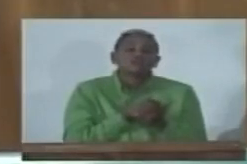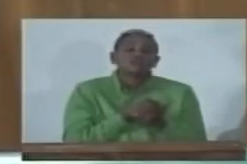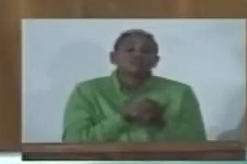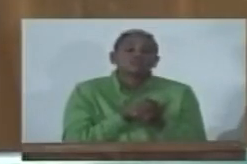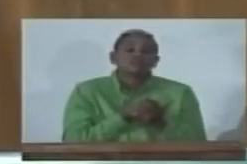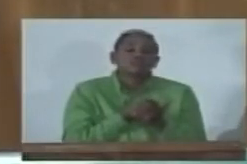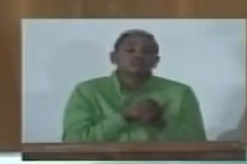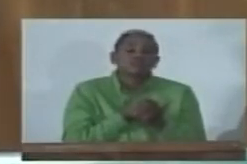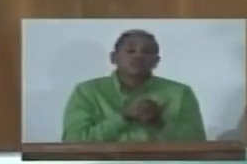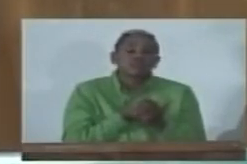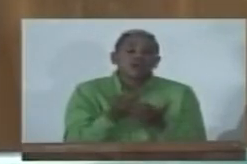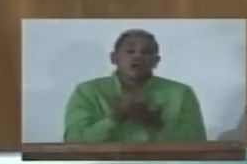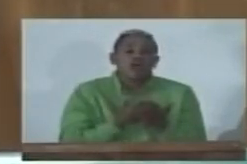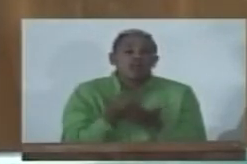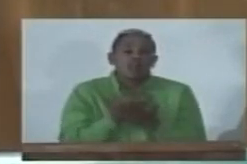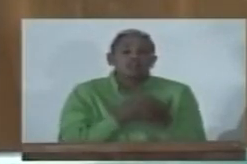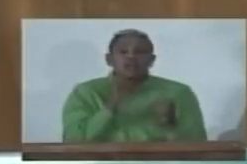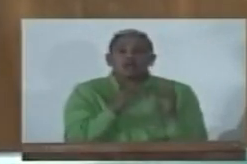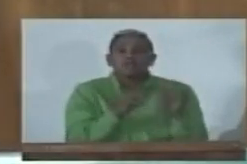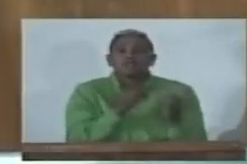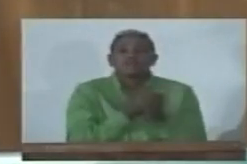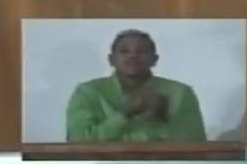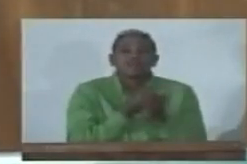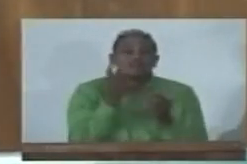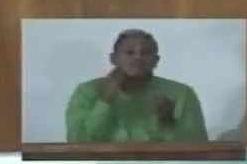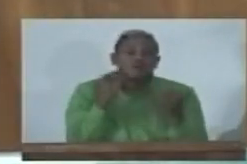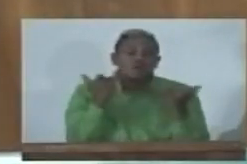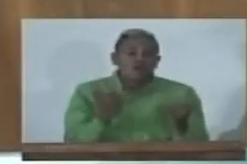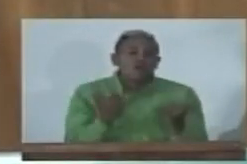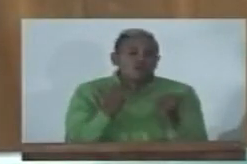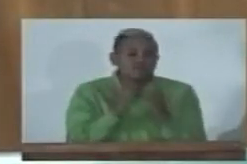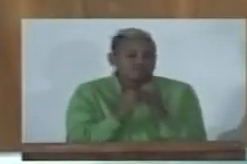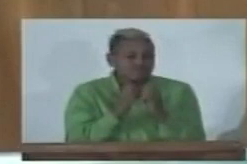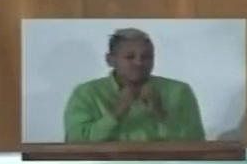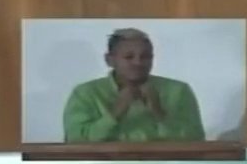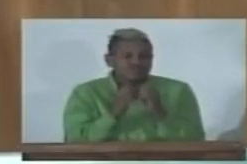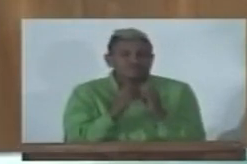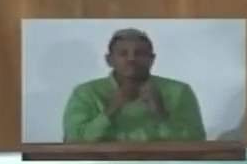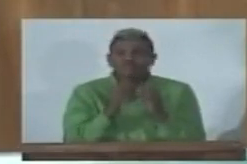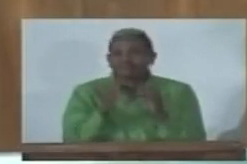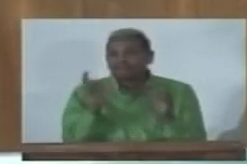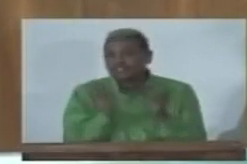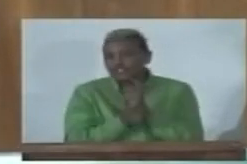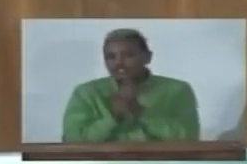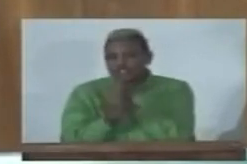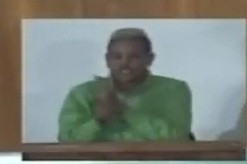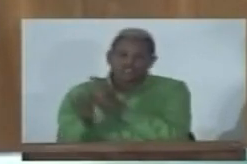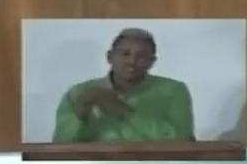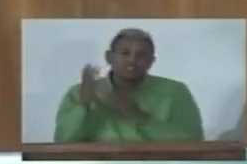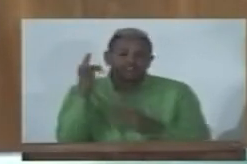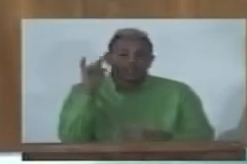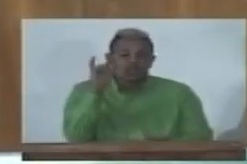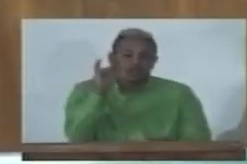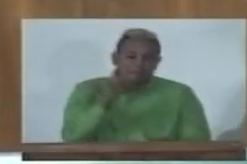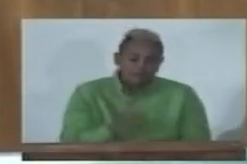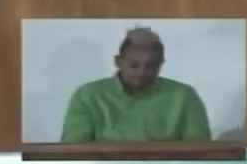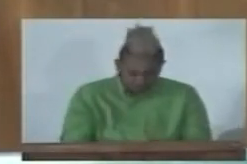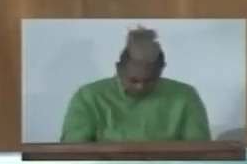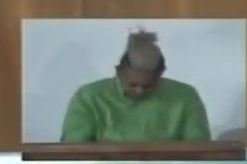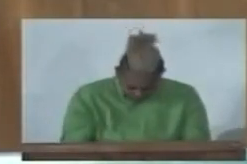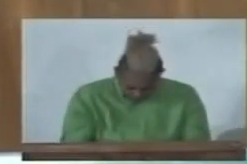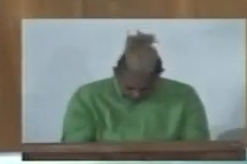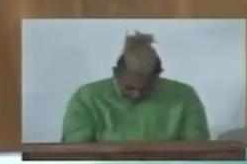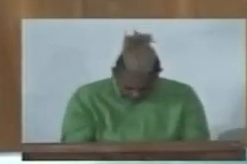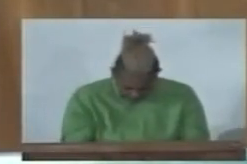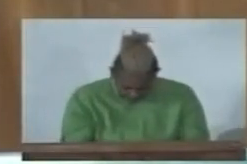fees collected and put in this fund for the modernization of the work. I continue the article. It says